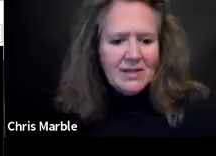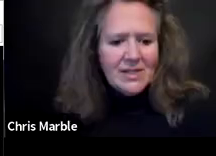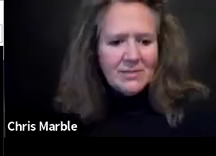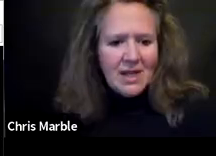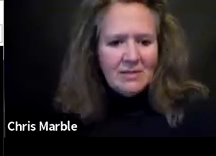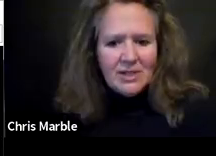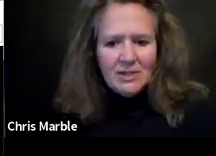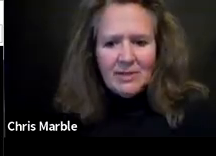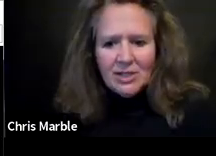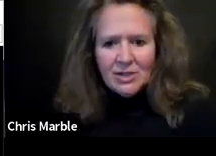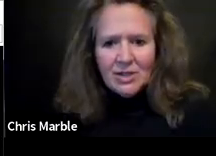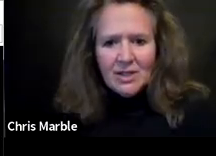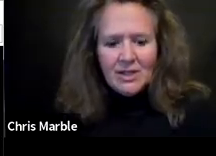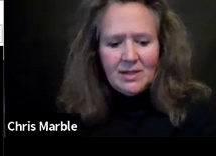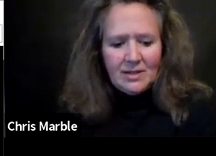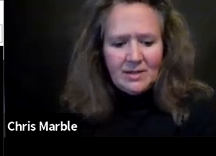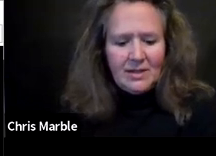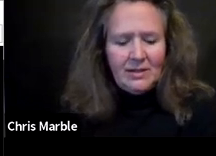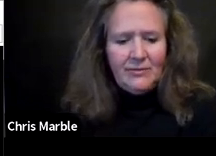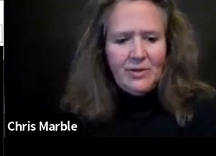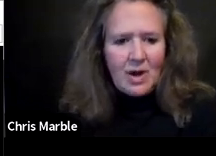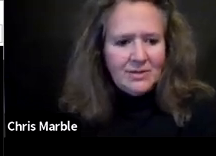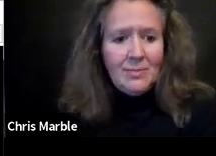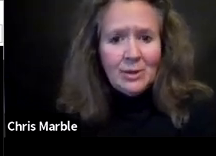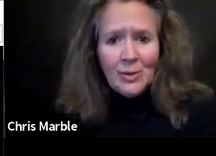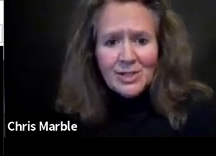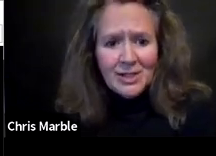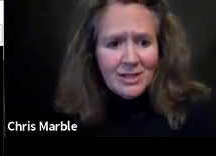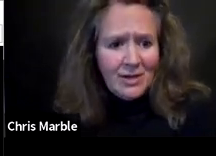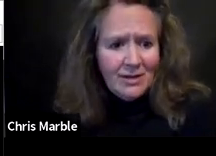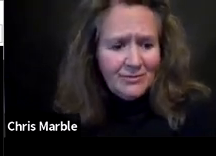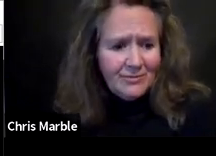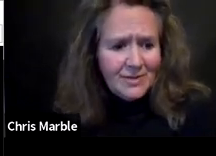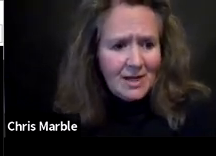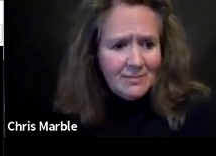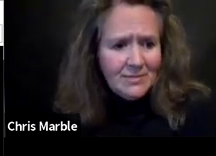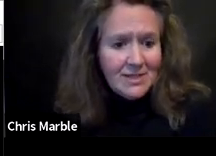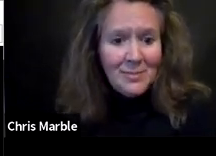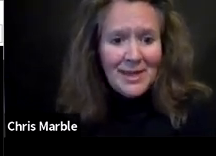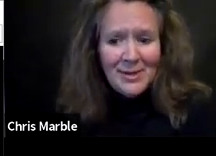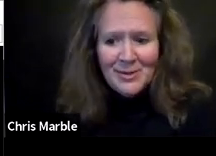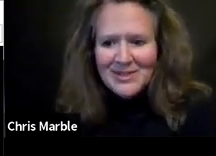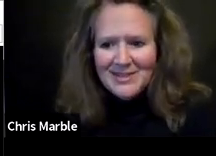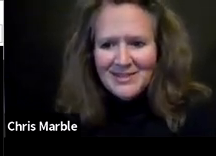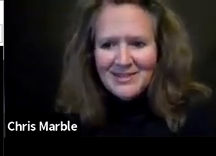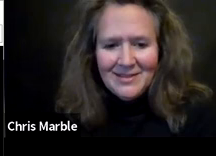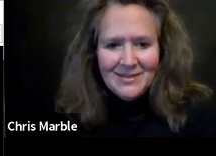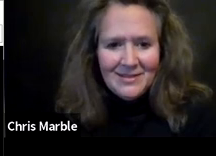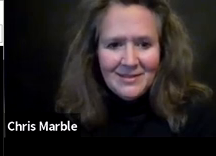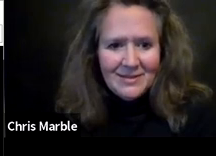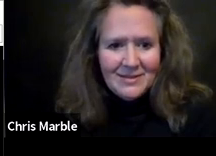We'll just give it some time here to make sure that if you aren't typing out a question that you have time to type that out.